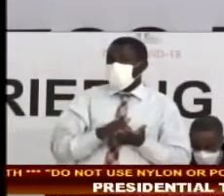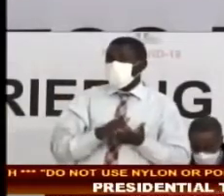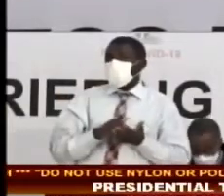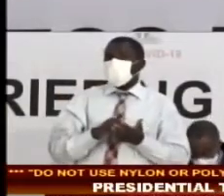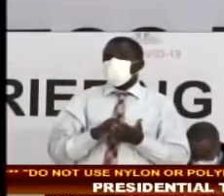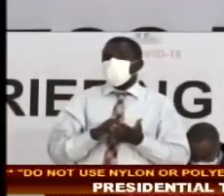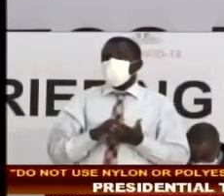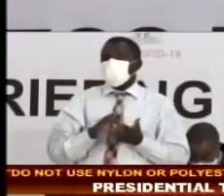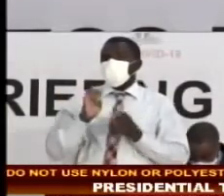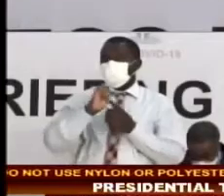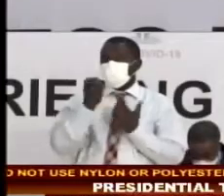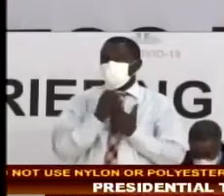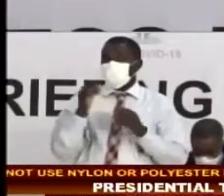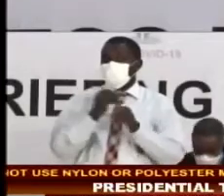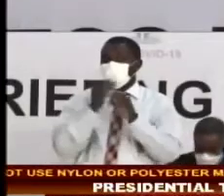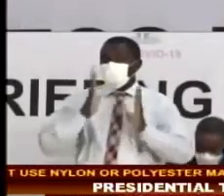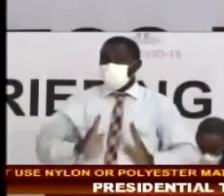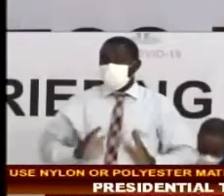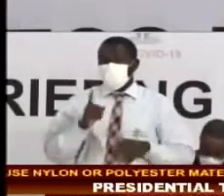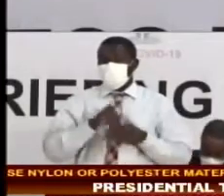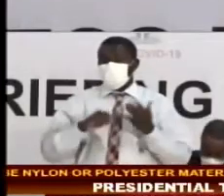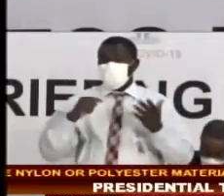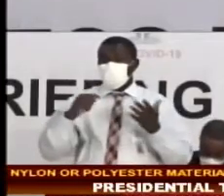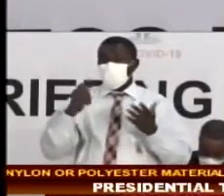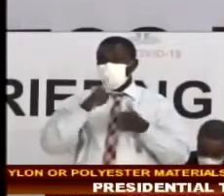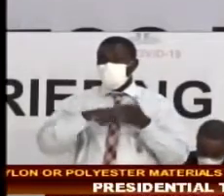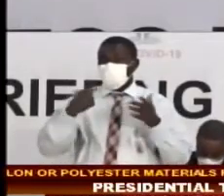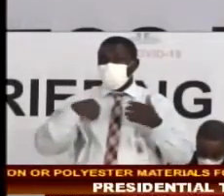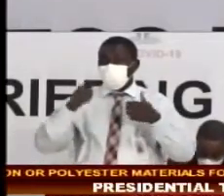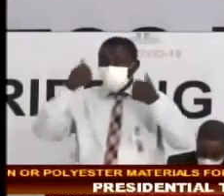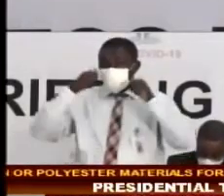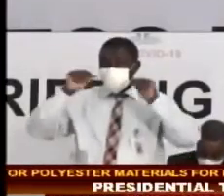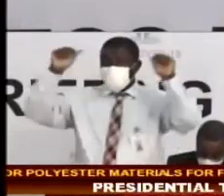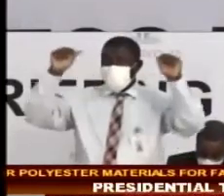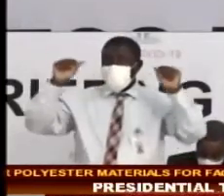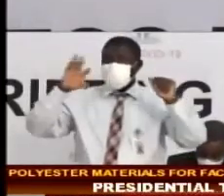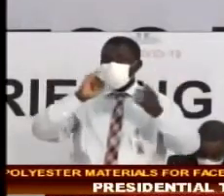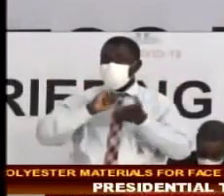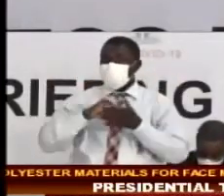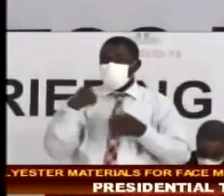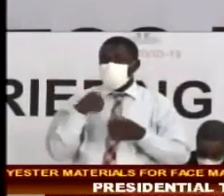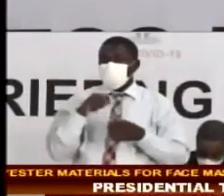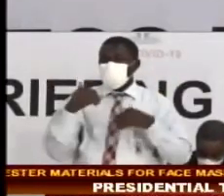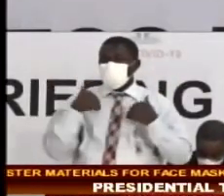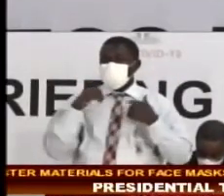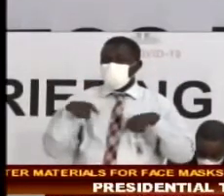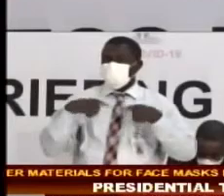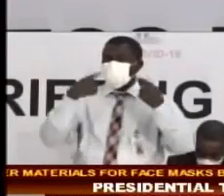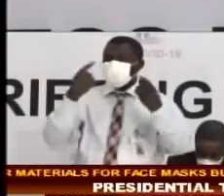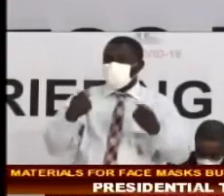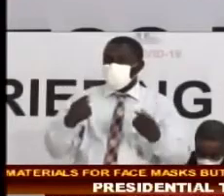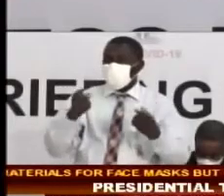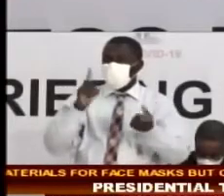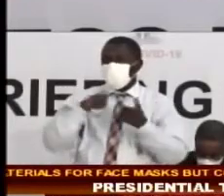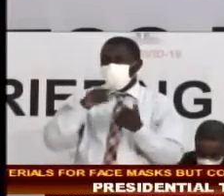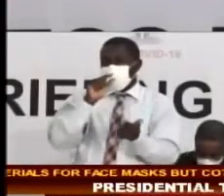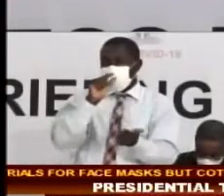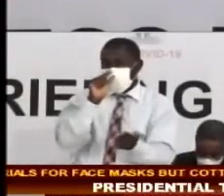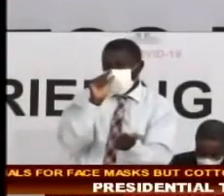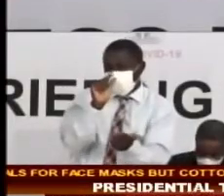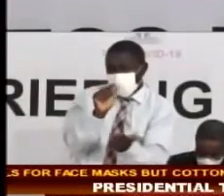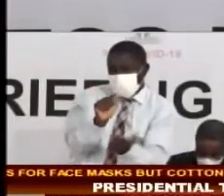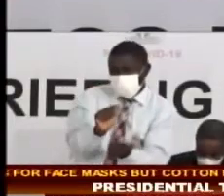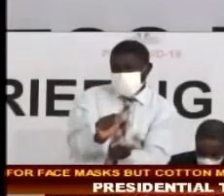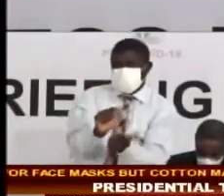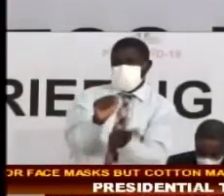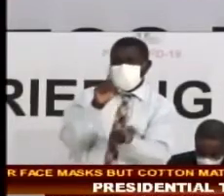What we achieved is that we have gone down to the level and creating awareness, and we